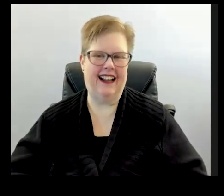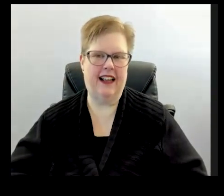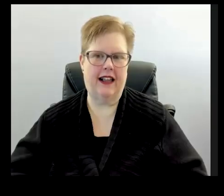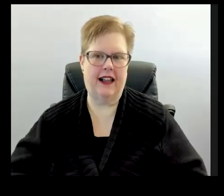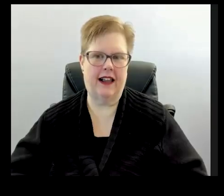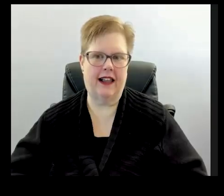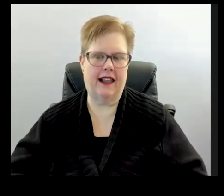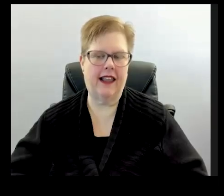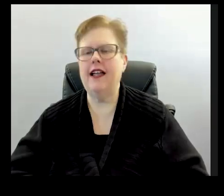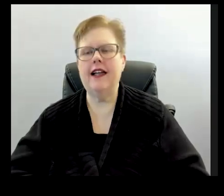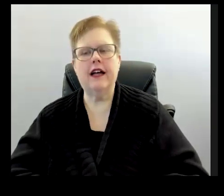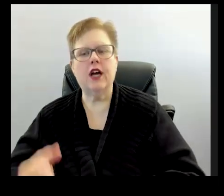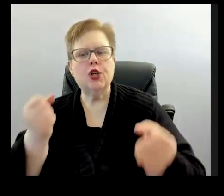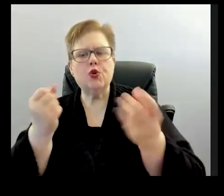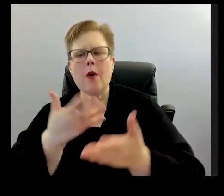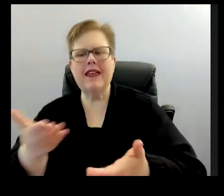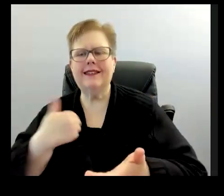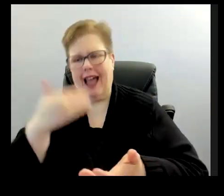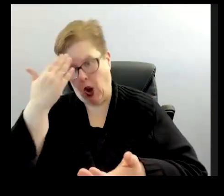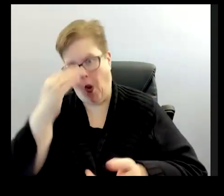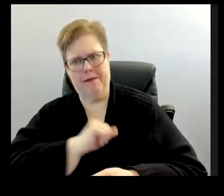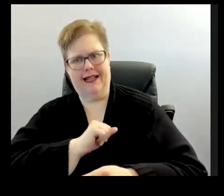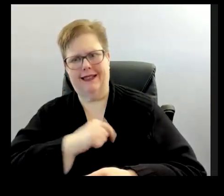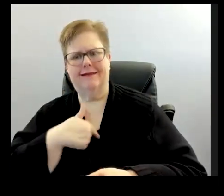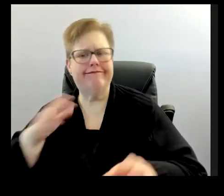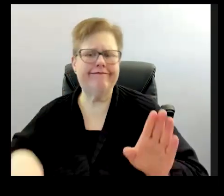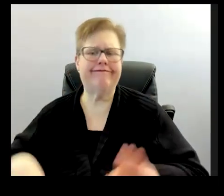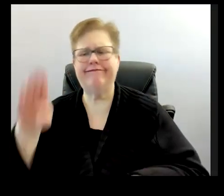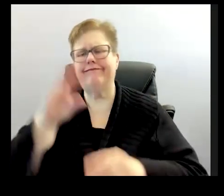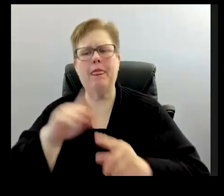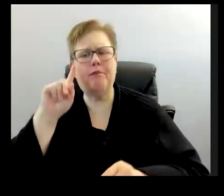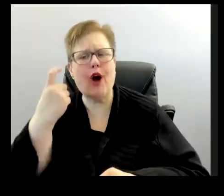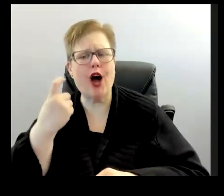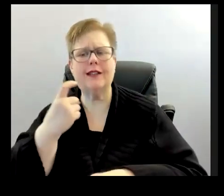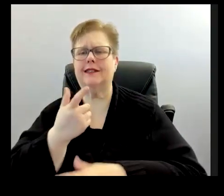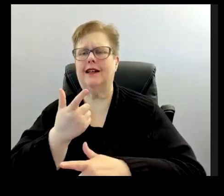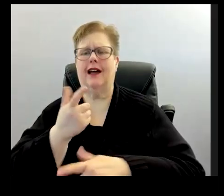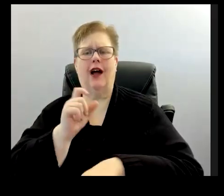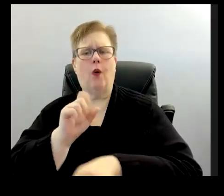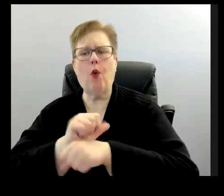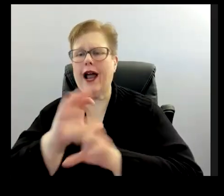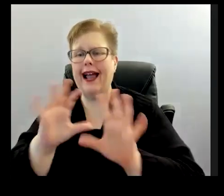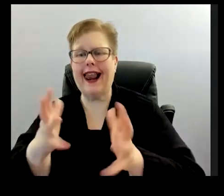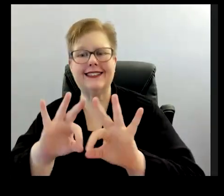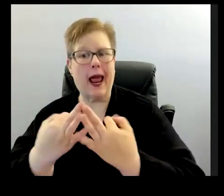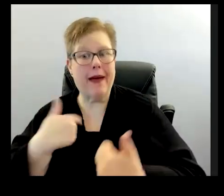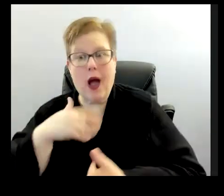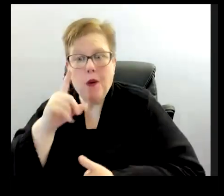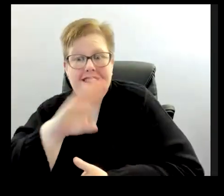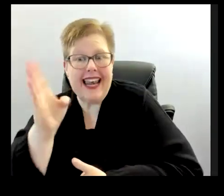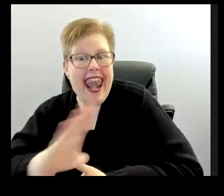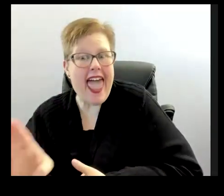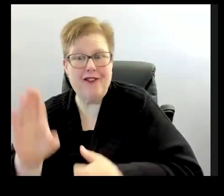See, like there's so many things that I know I myself, I'm born and raised in the Bronx, working class family. I would have never done those